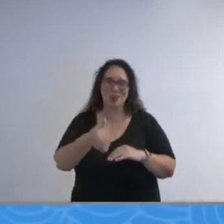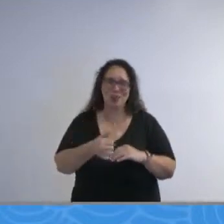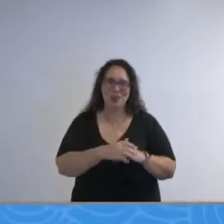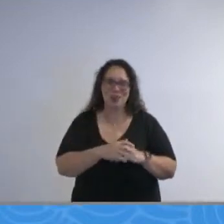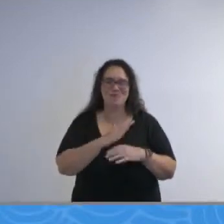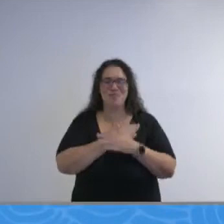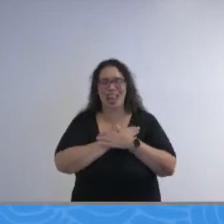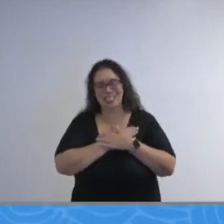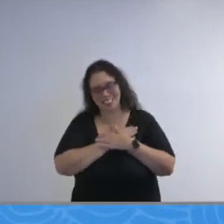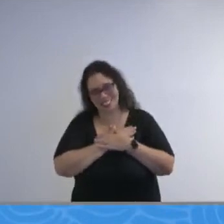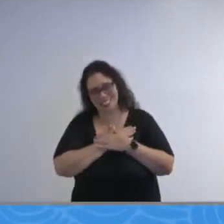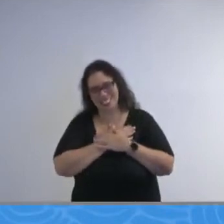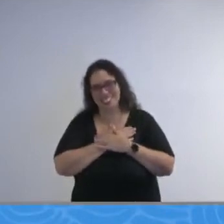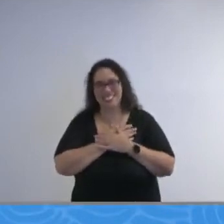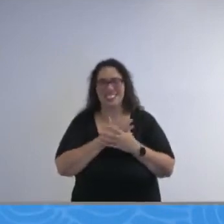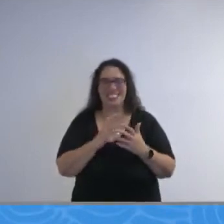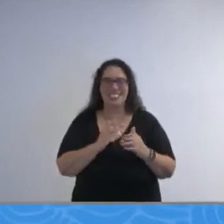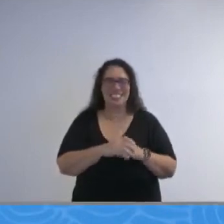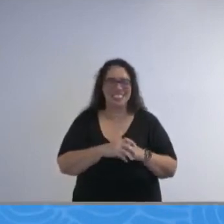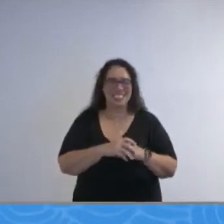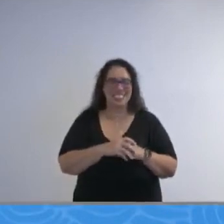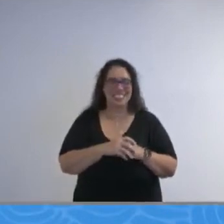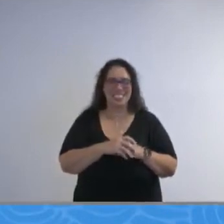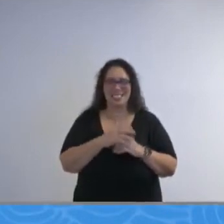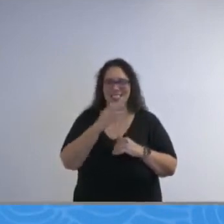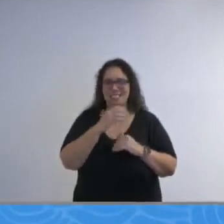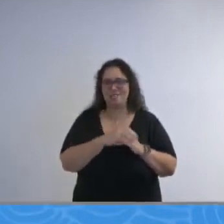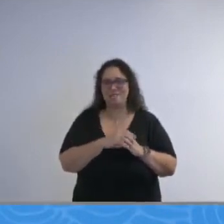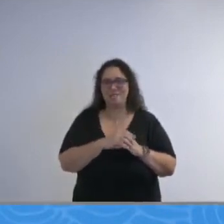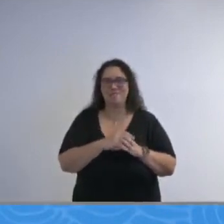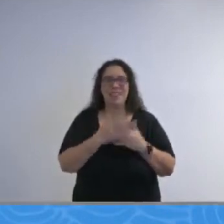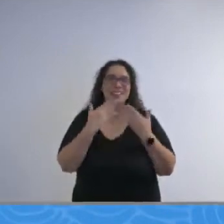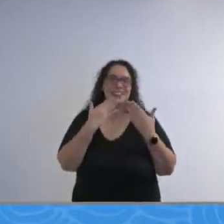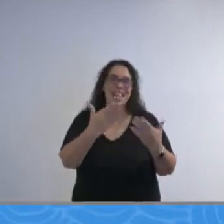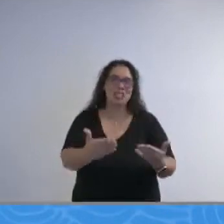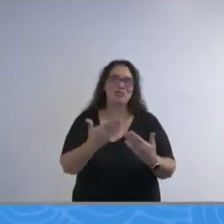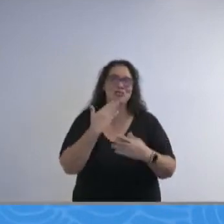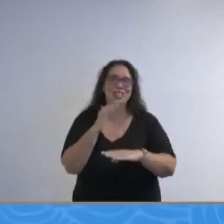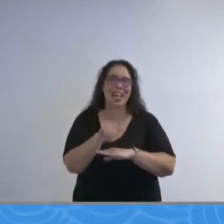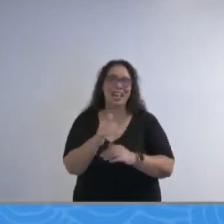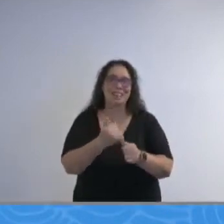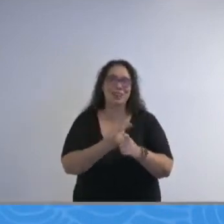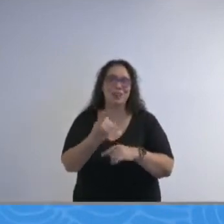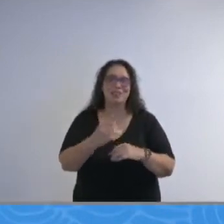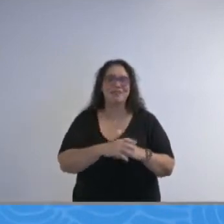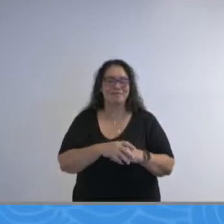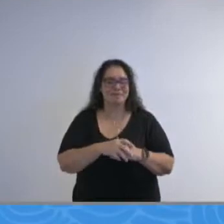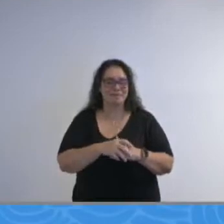Rest and forget about everything. Thank you and good night, everyone.